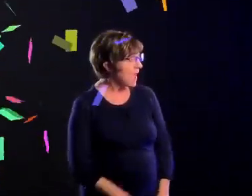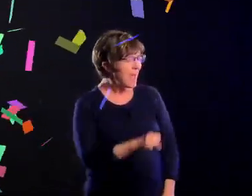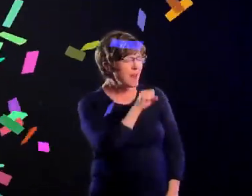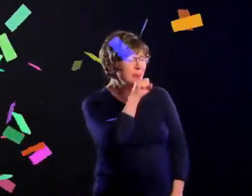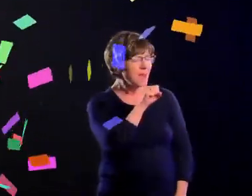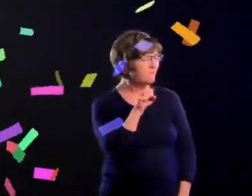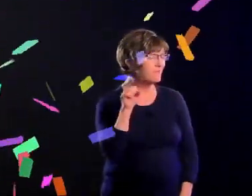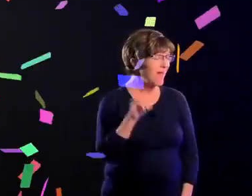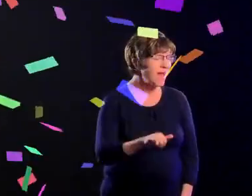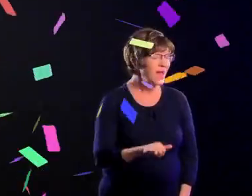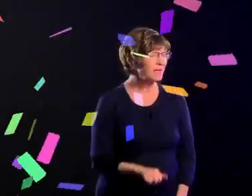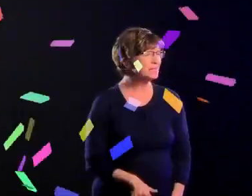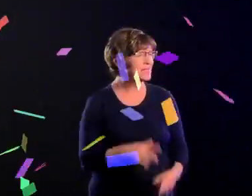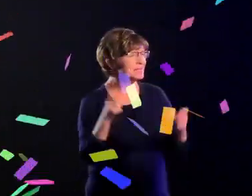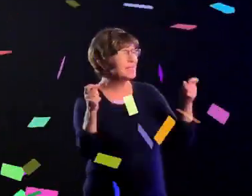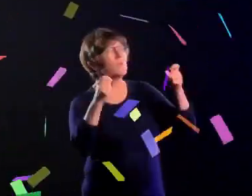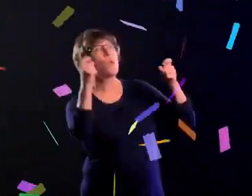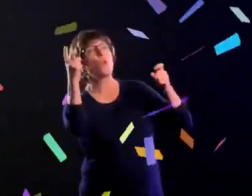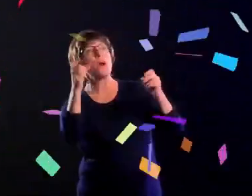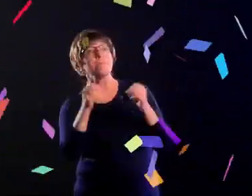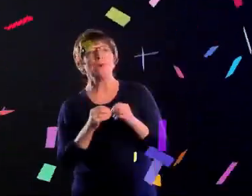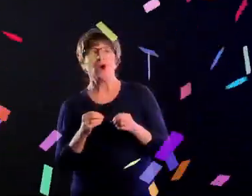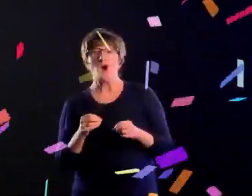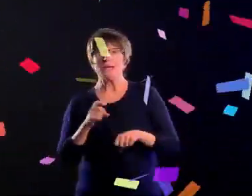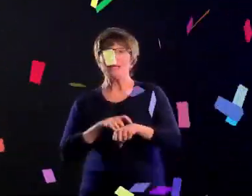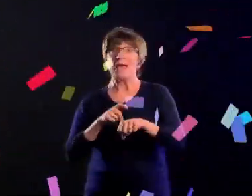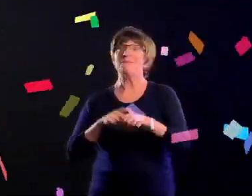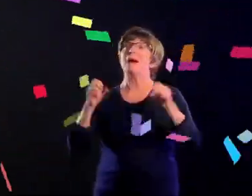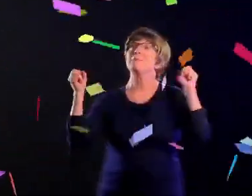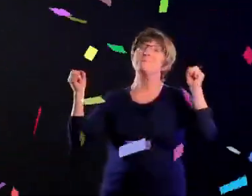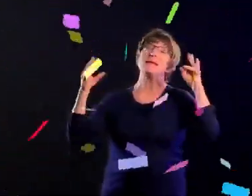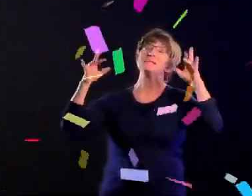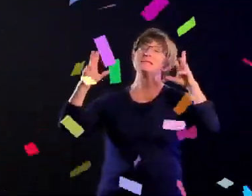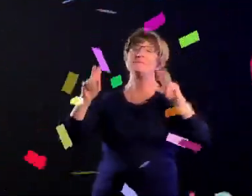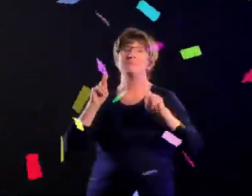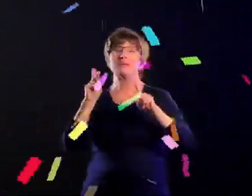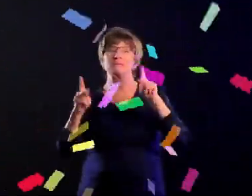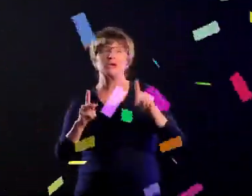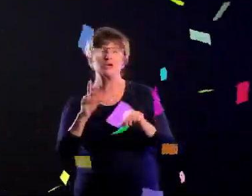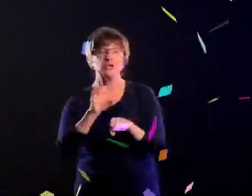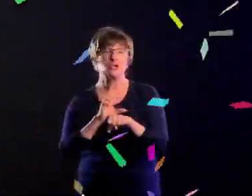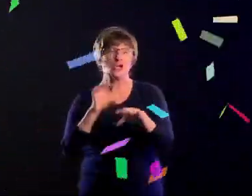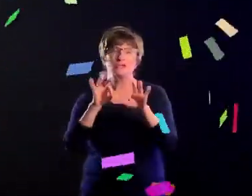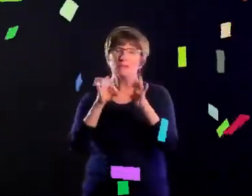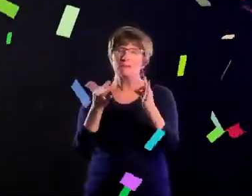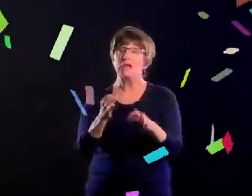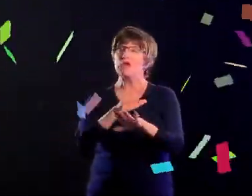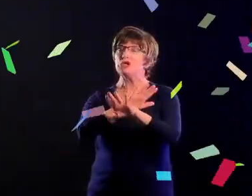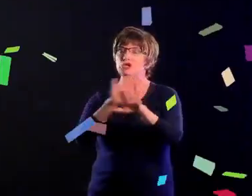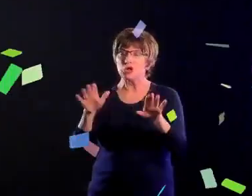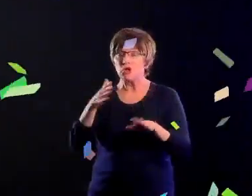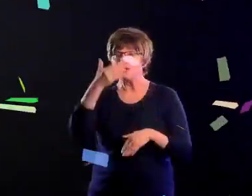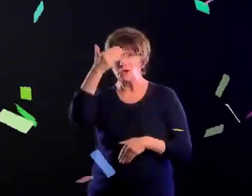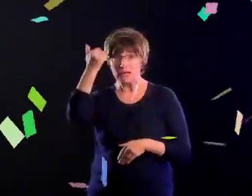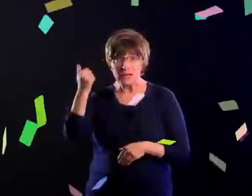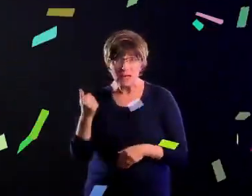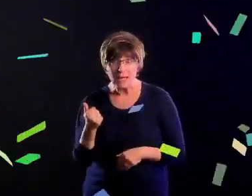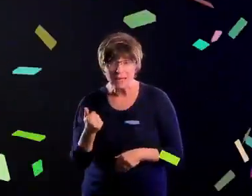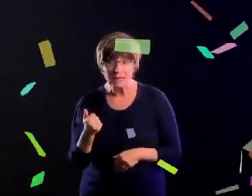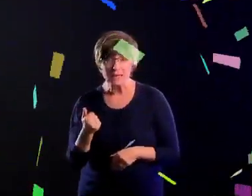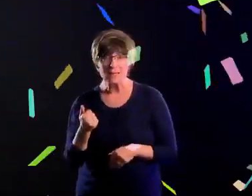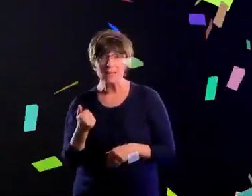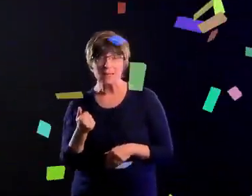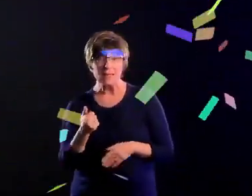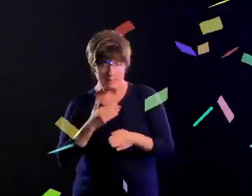with us right now one more time for these amazing people? In fact, church family, don't forget that just because Mission M&M